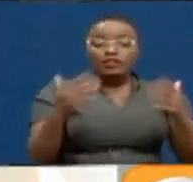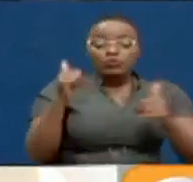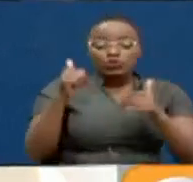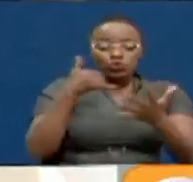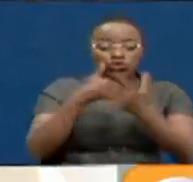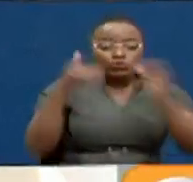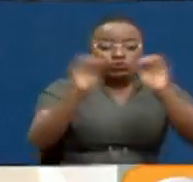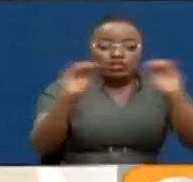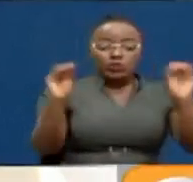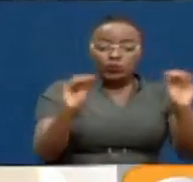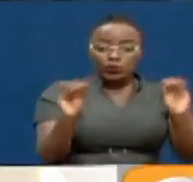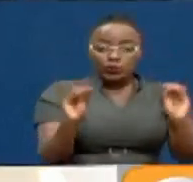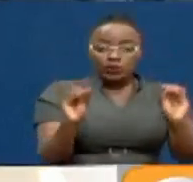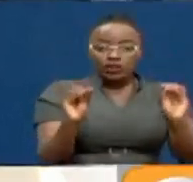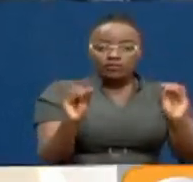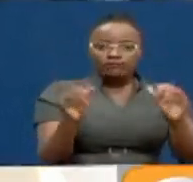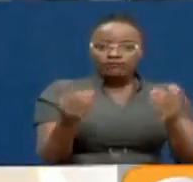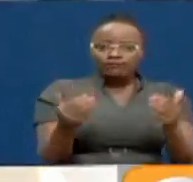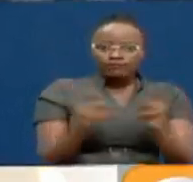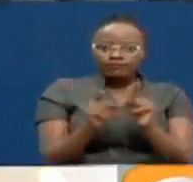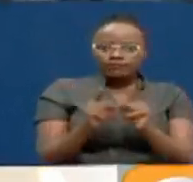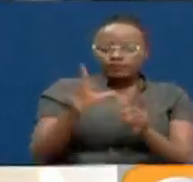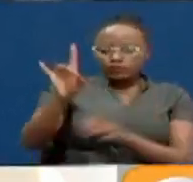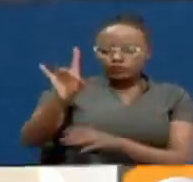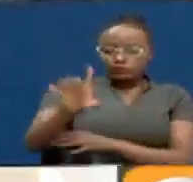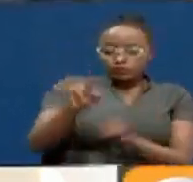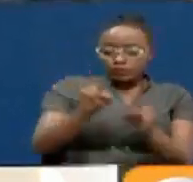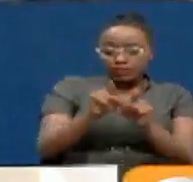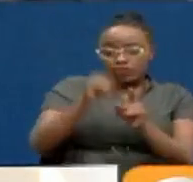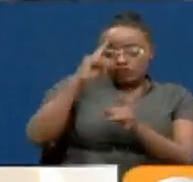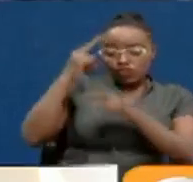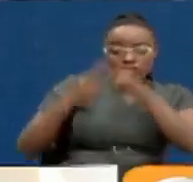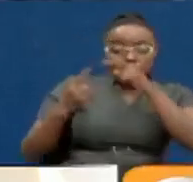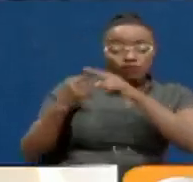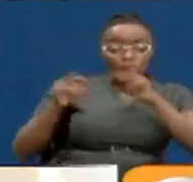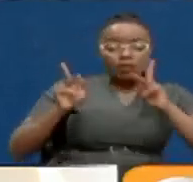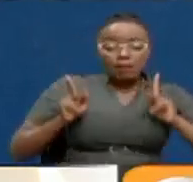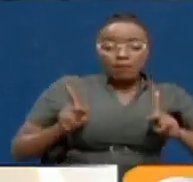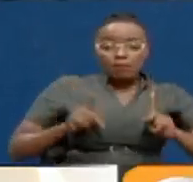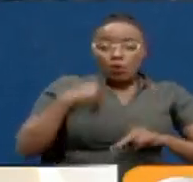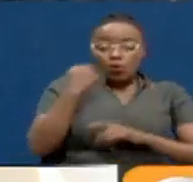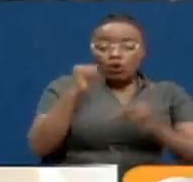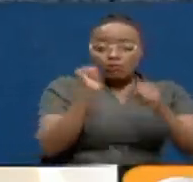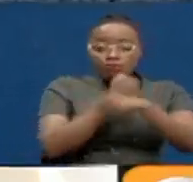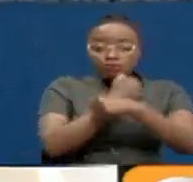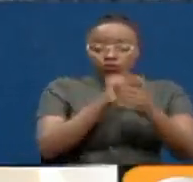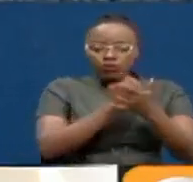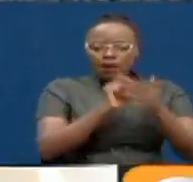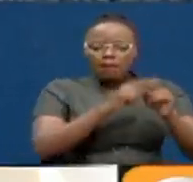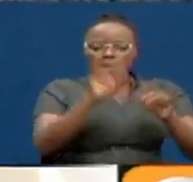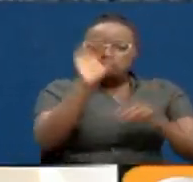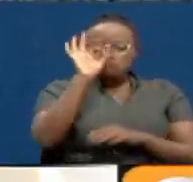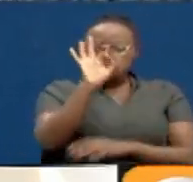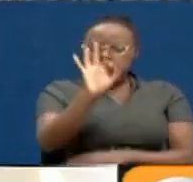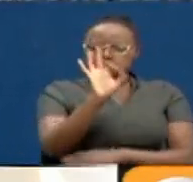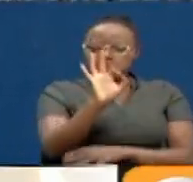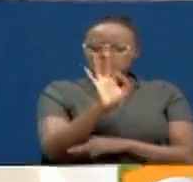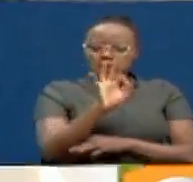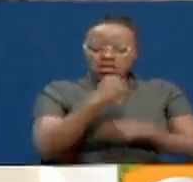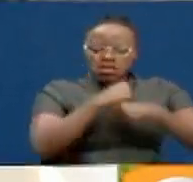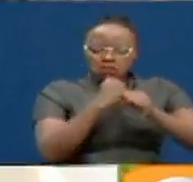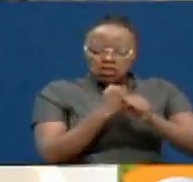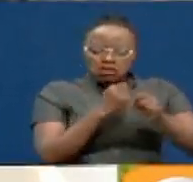omitted was to disregard the experience of this person who cannot write but is very good on